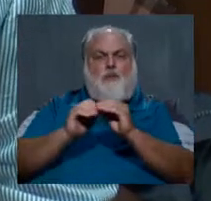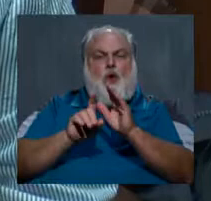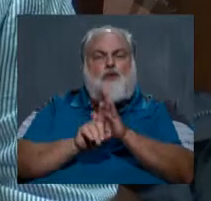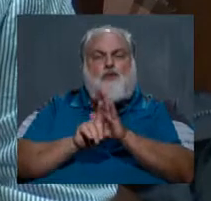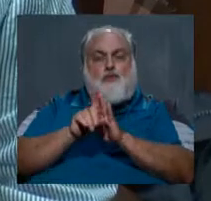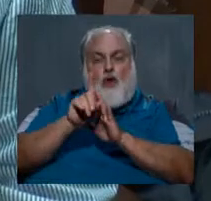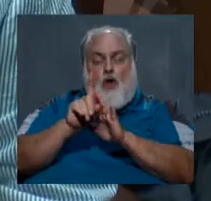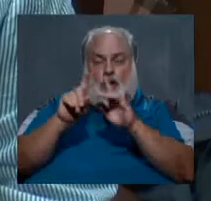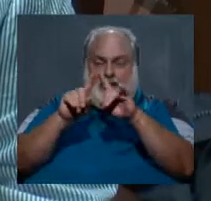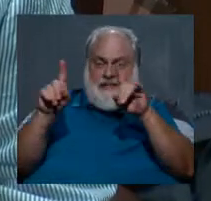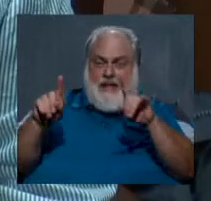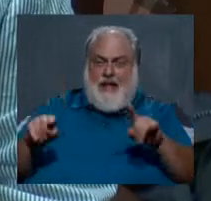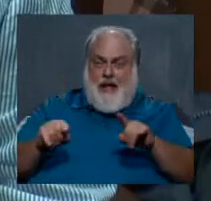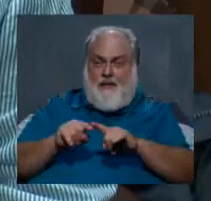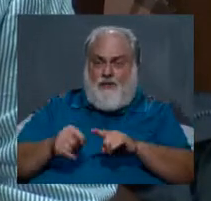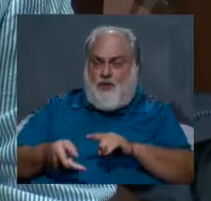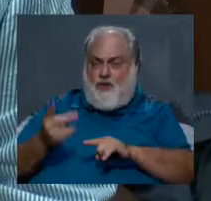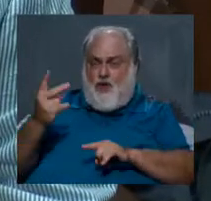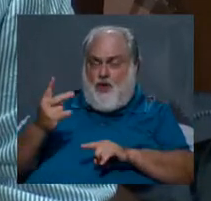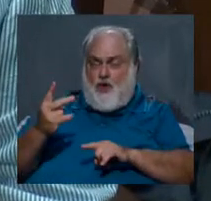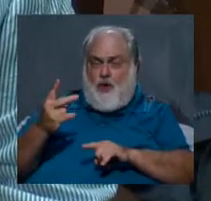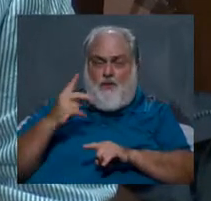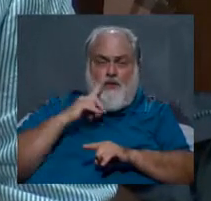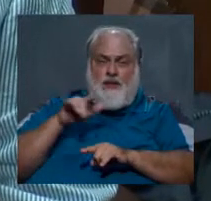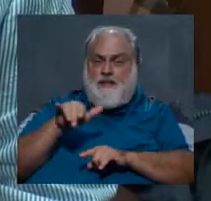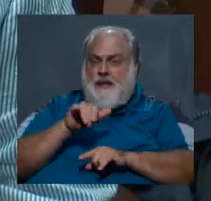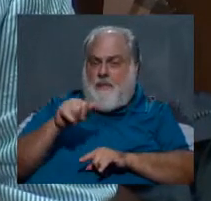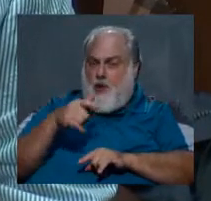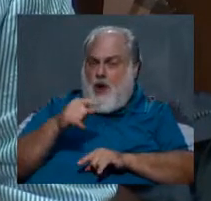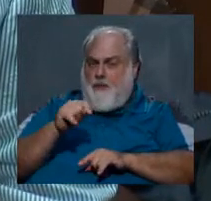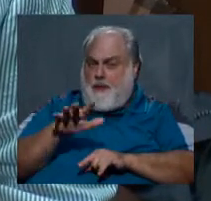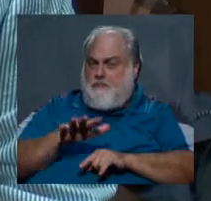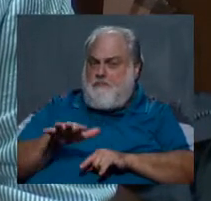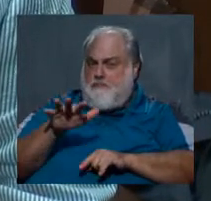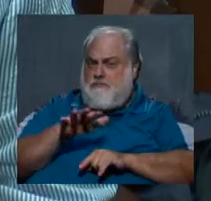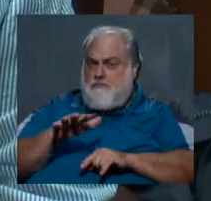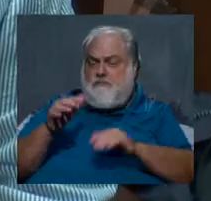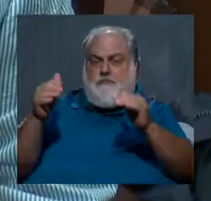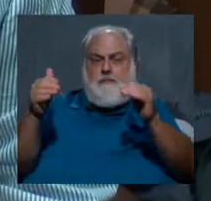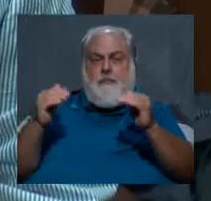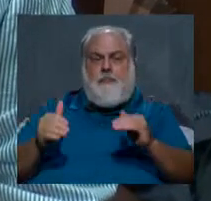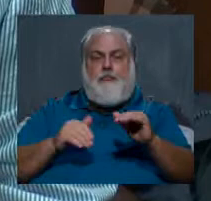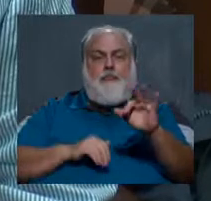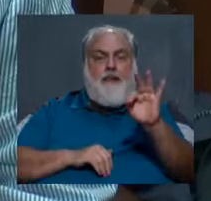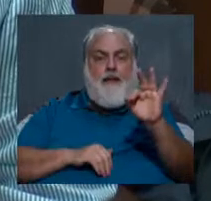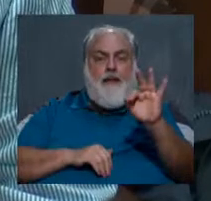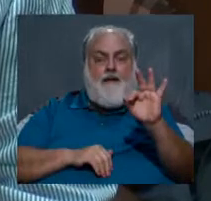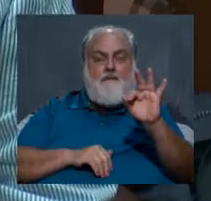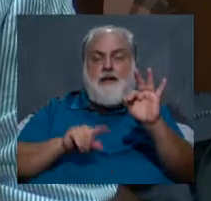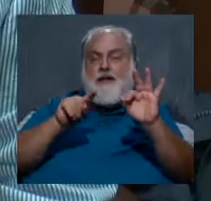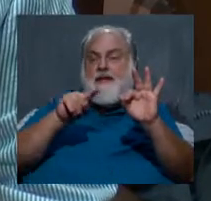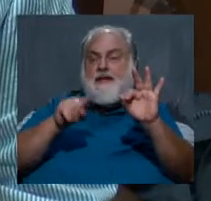and sign area for the two signs to serve the existing multifamily development. Item number F, file number